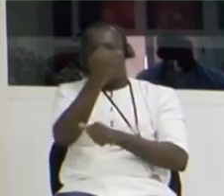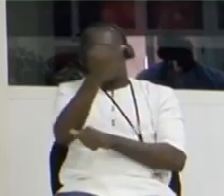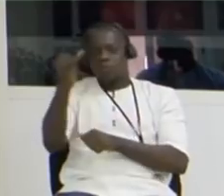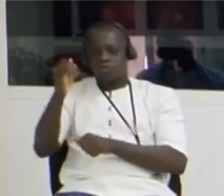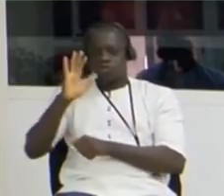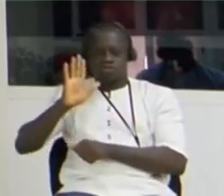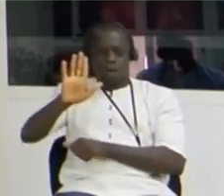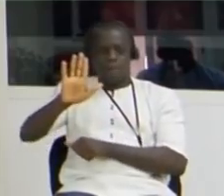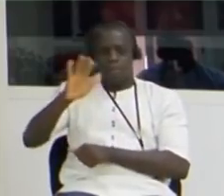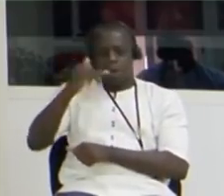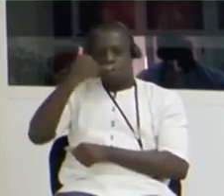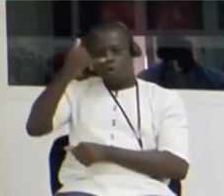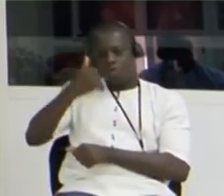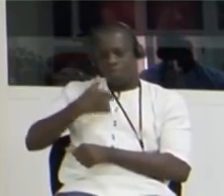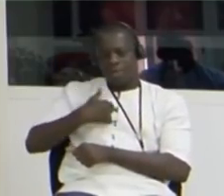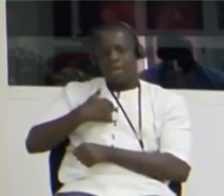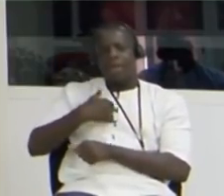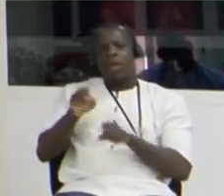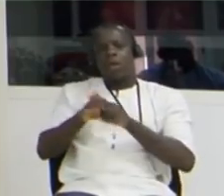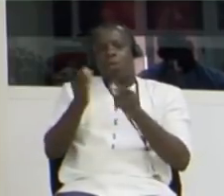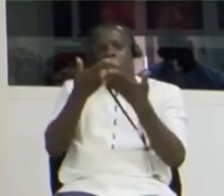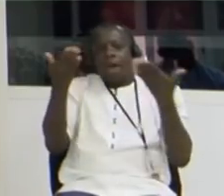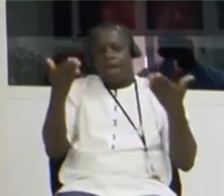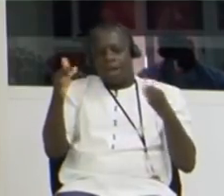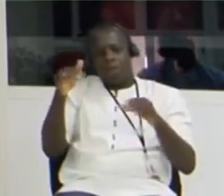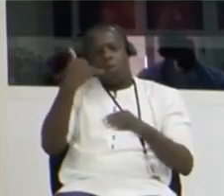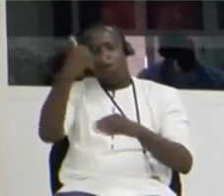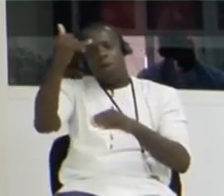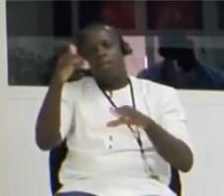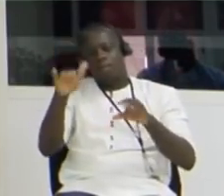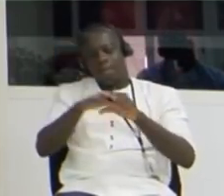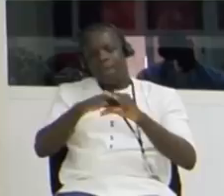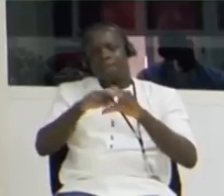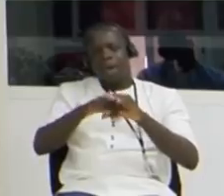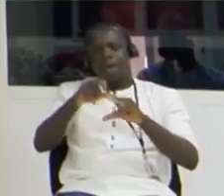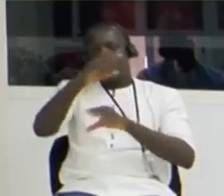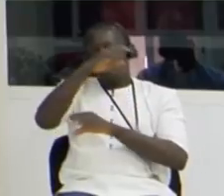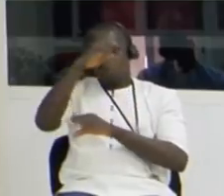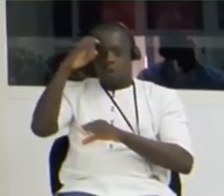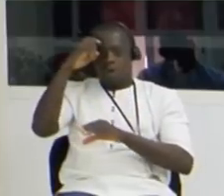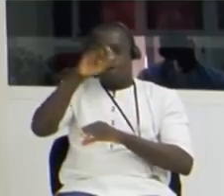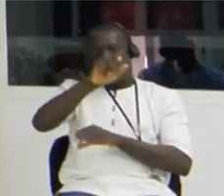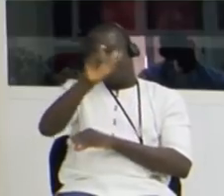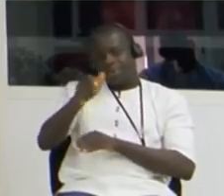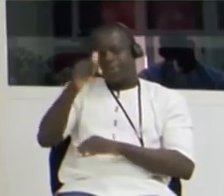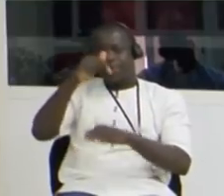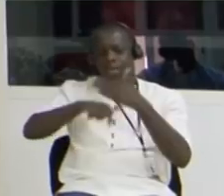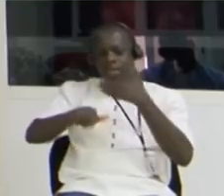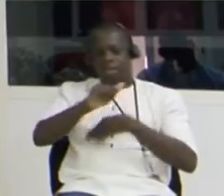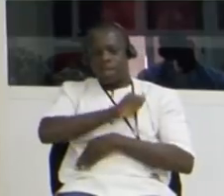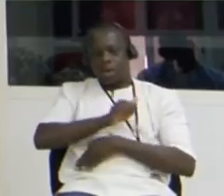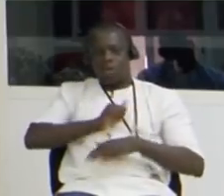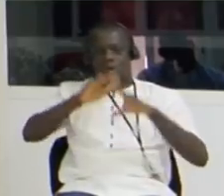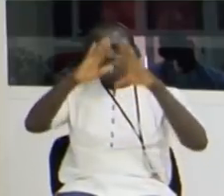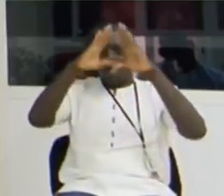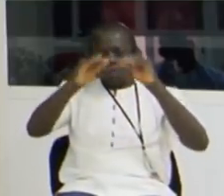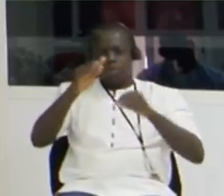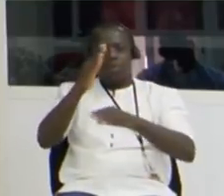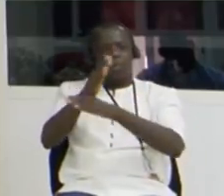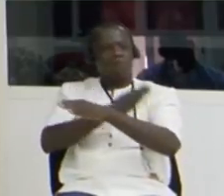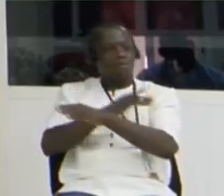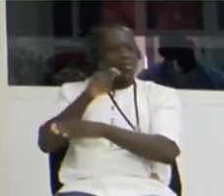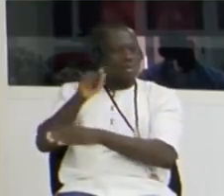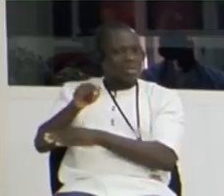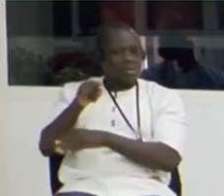me, so she will be calling a member of staff in our office. But before that, they will be calling